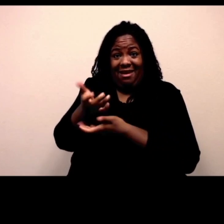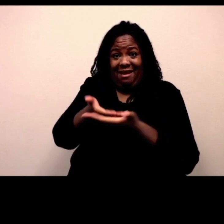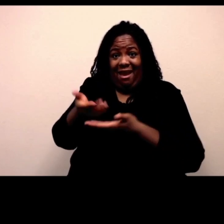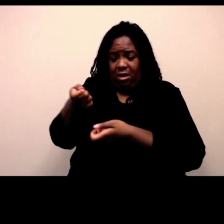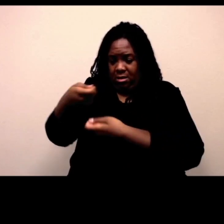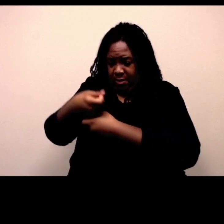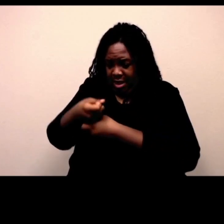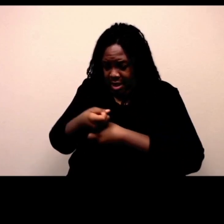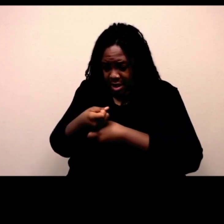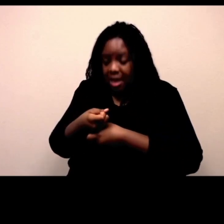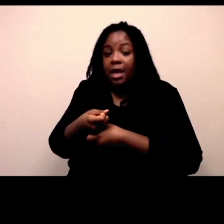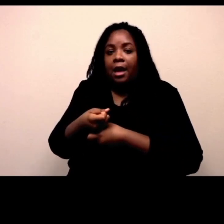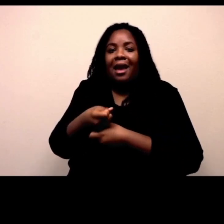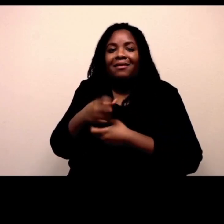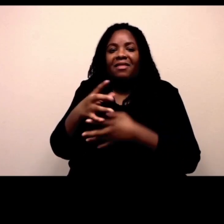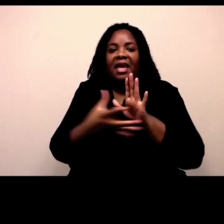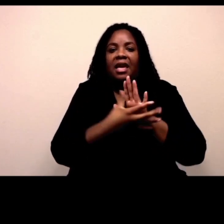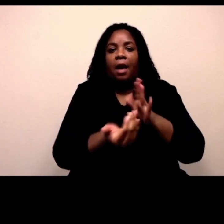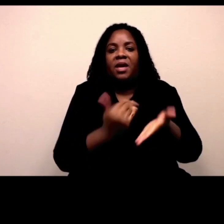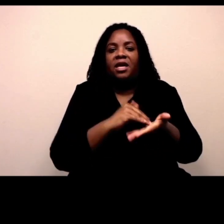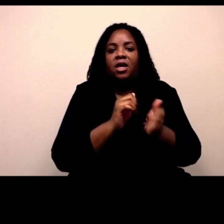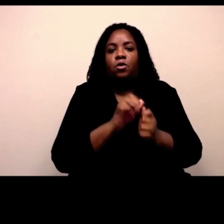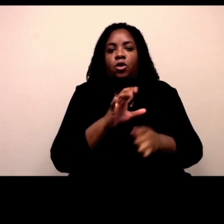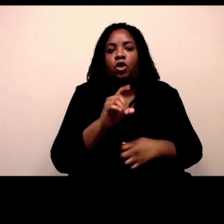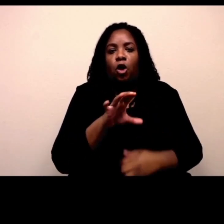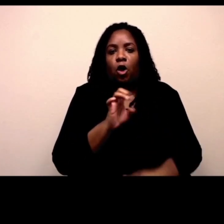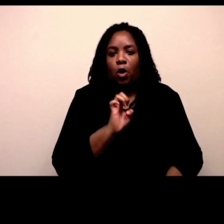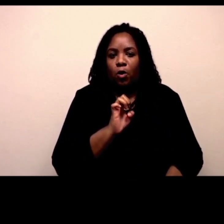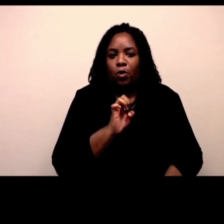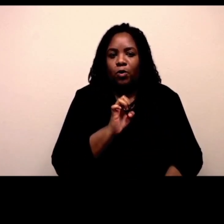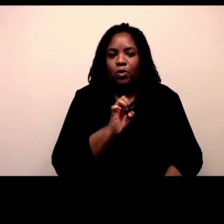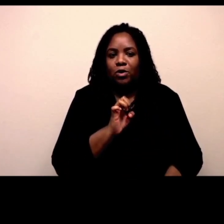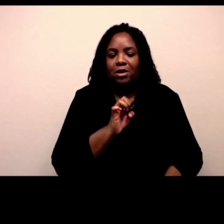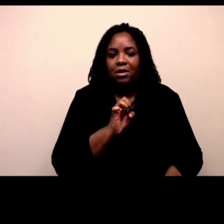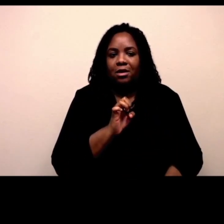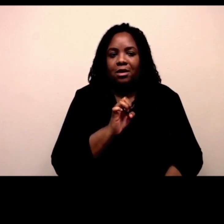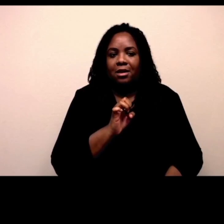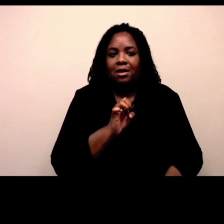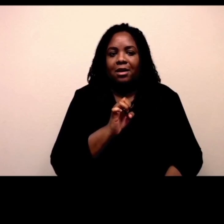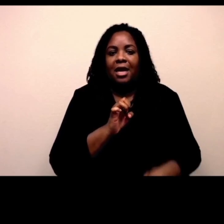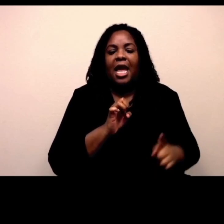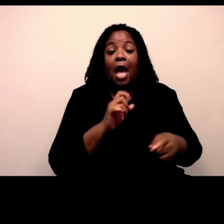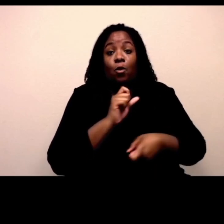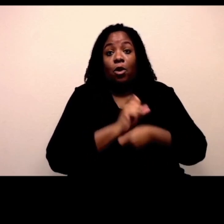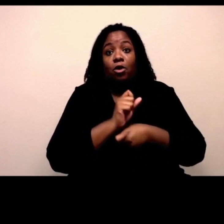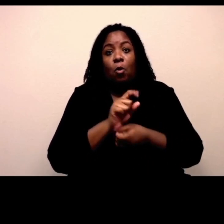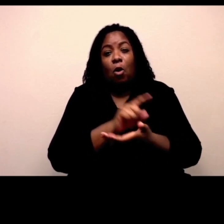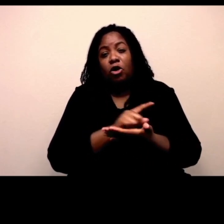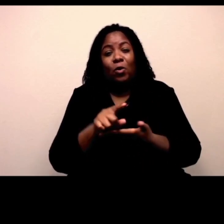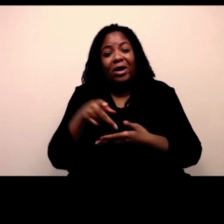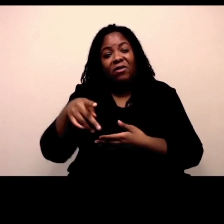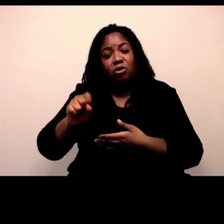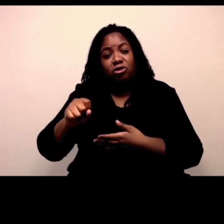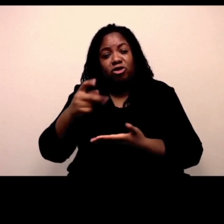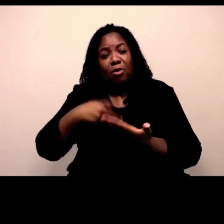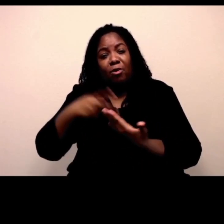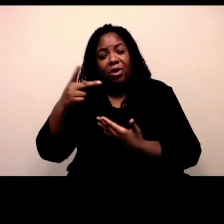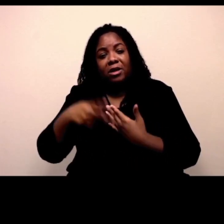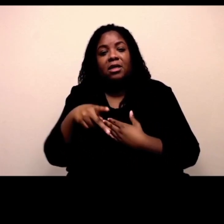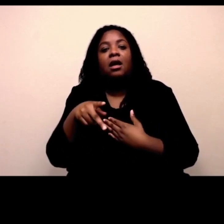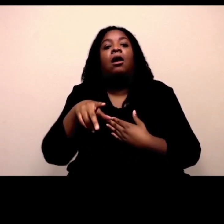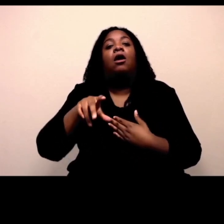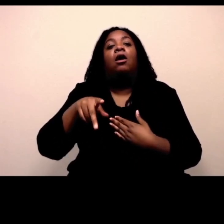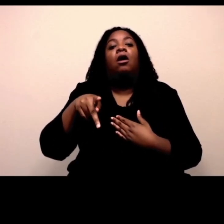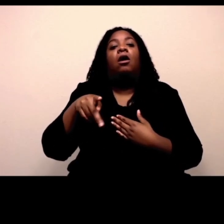with code. And they put together like 8 pieces of code. And this is after working for like a week on this like Photoshop project, or Photopea free